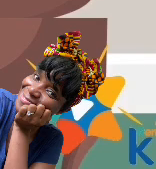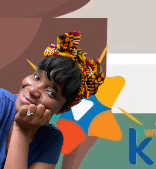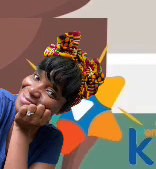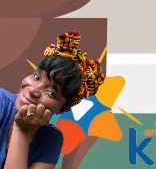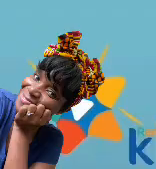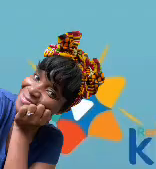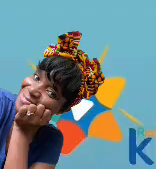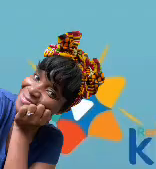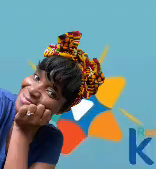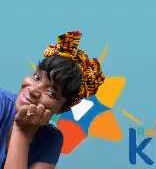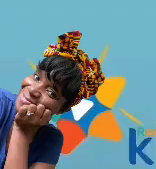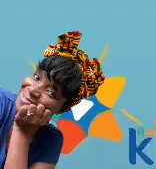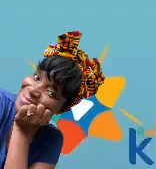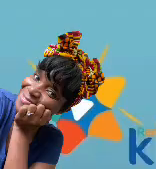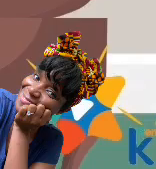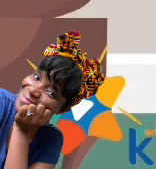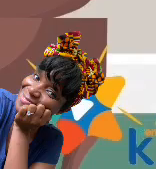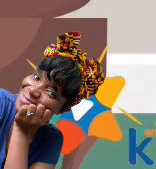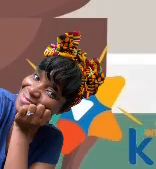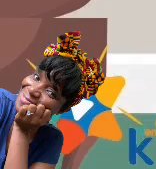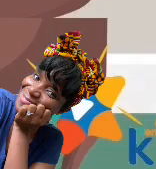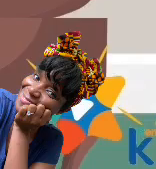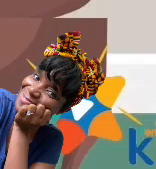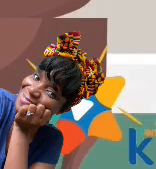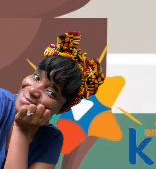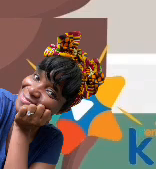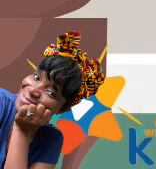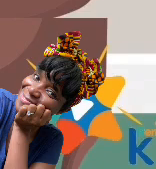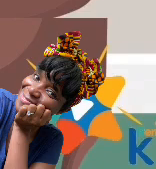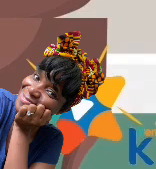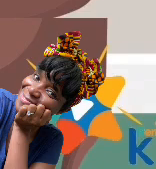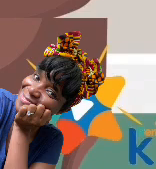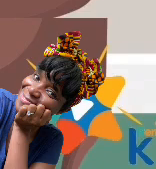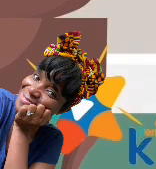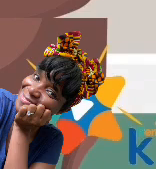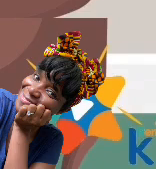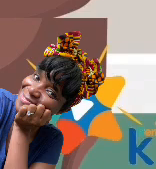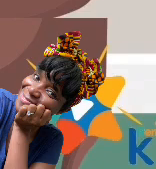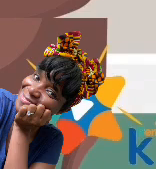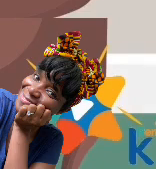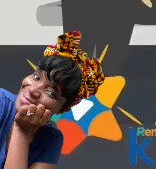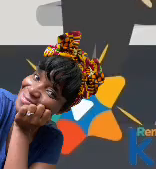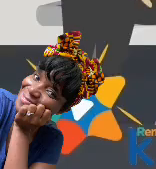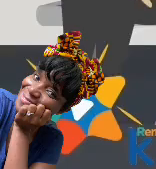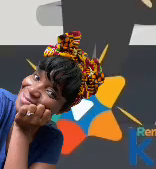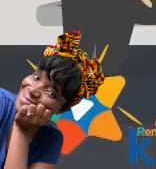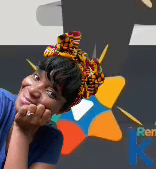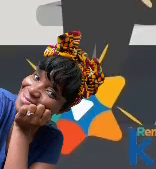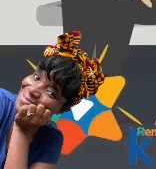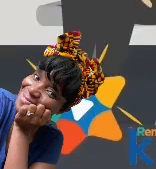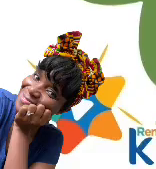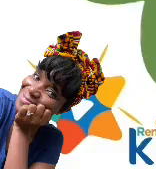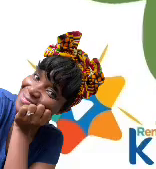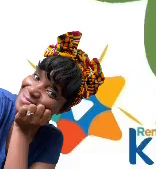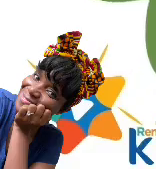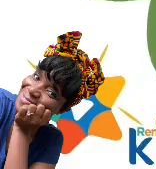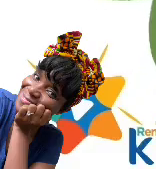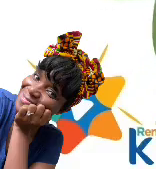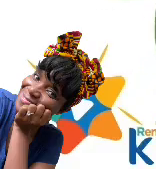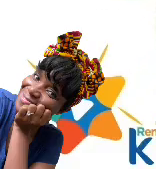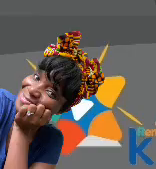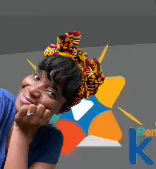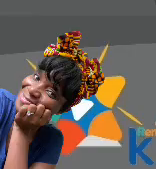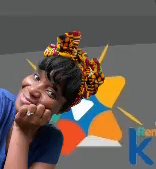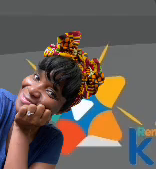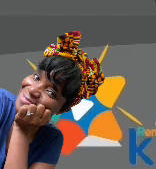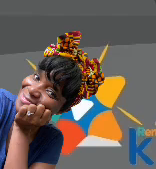miracles? One day, mother told Pratipa that they would worship at a new church. Instead of going to their usual church on